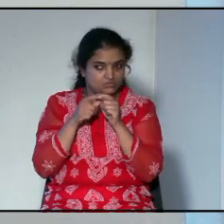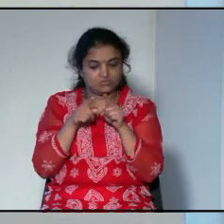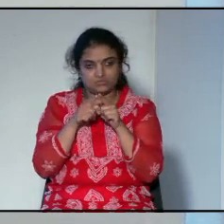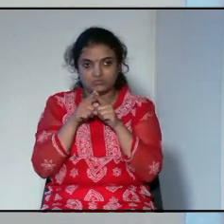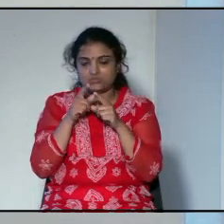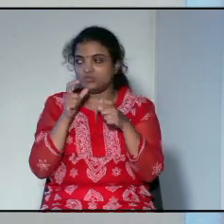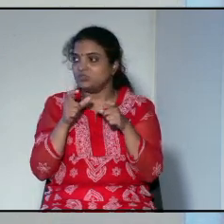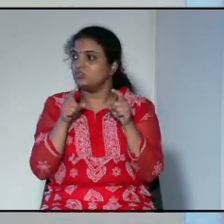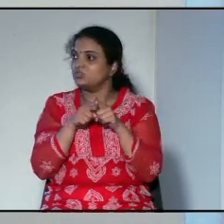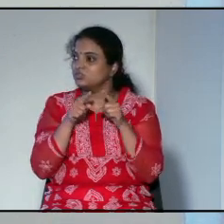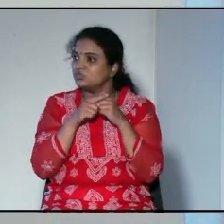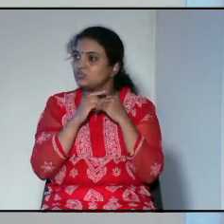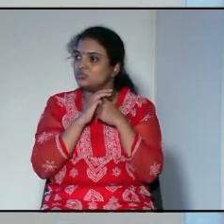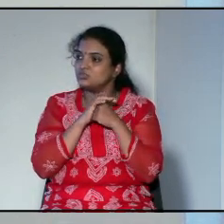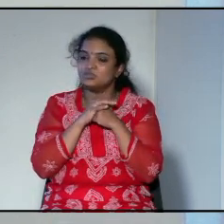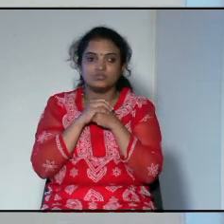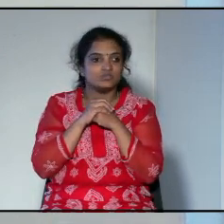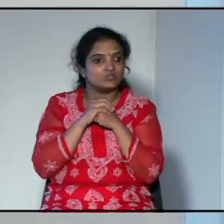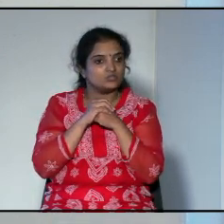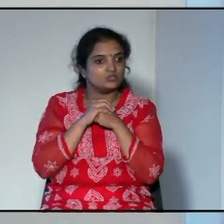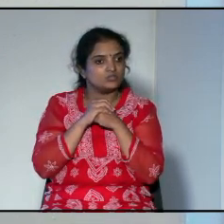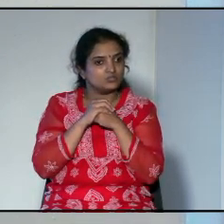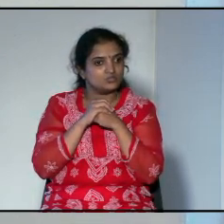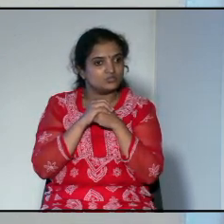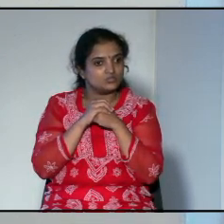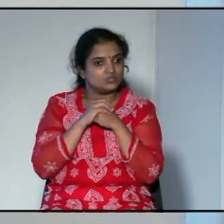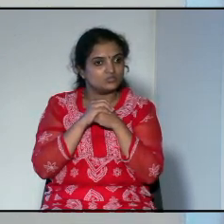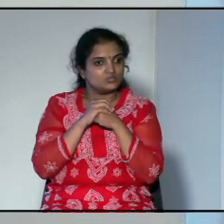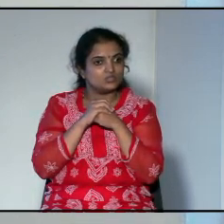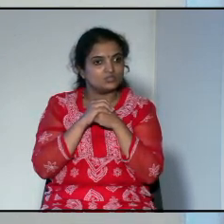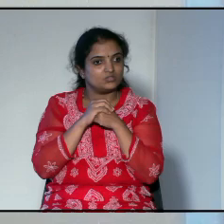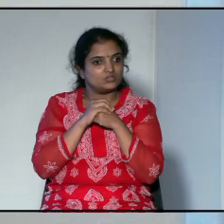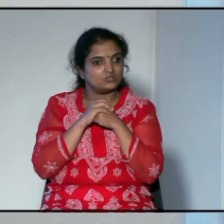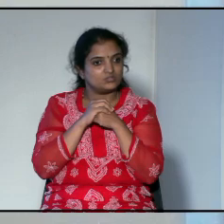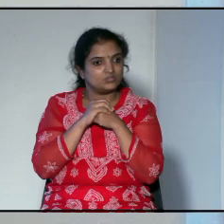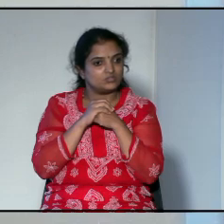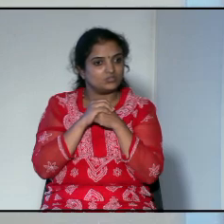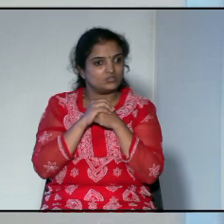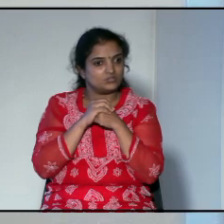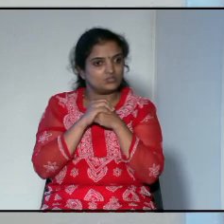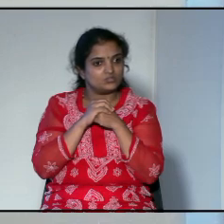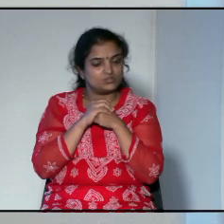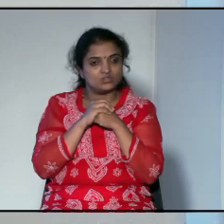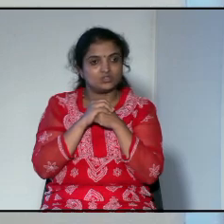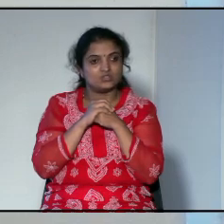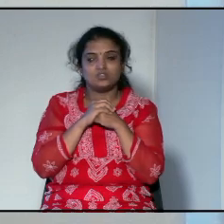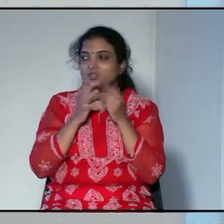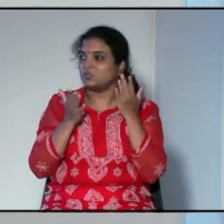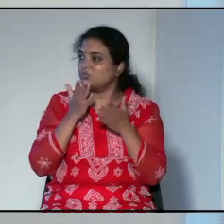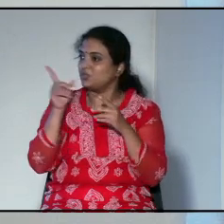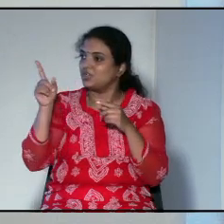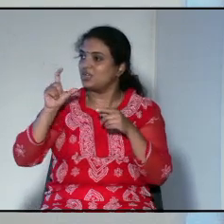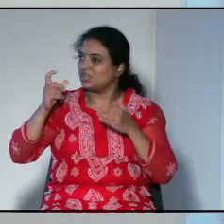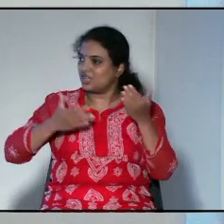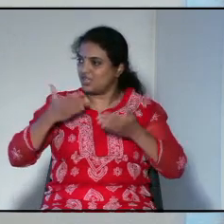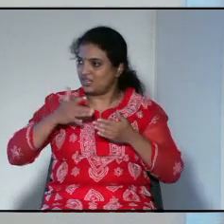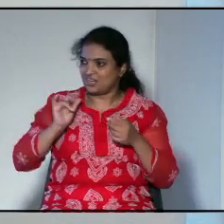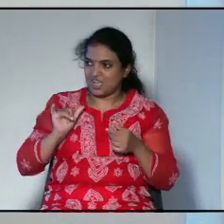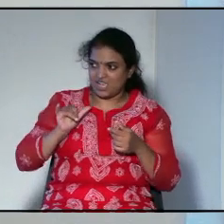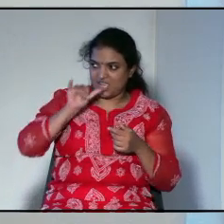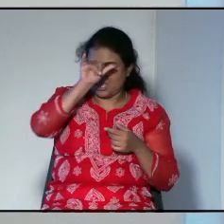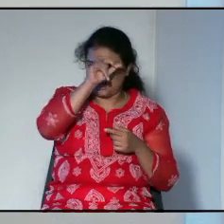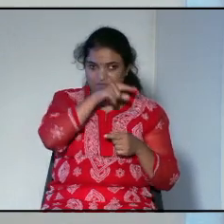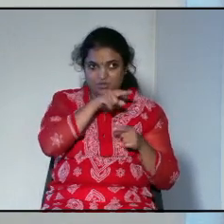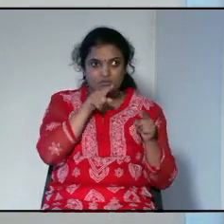they go. All of that is part of her. She was very attached to her work. Yeah. I remember you're talking about the Calcutta Airport Hotel. And in